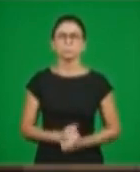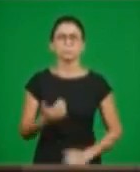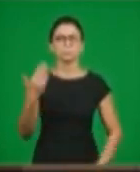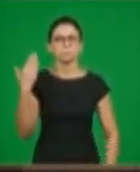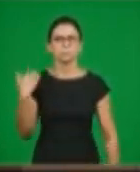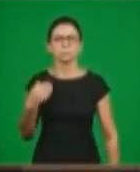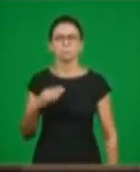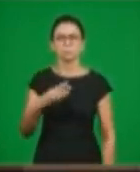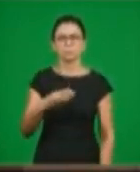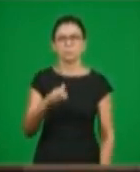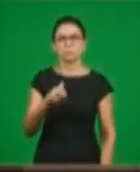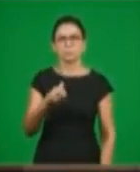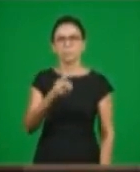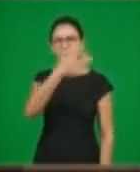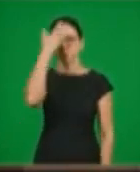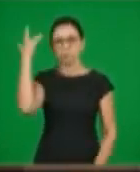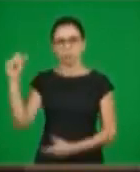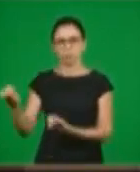So we baptized the other day